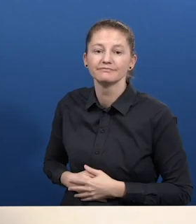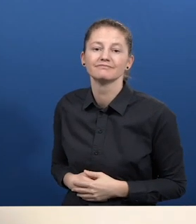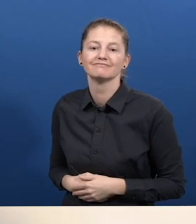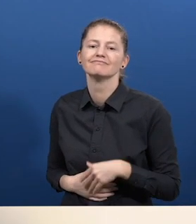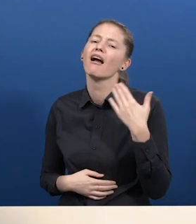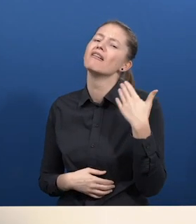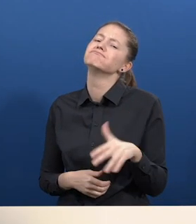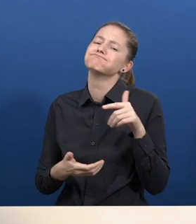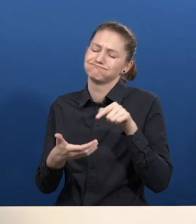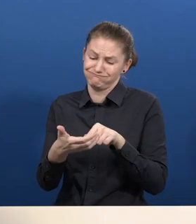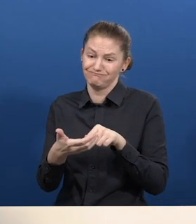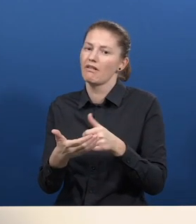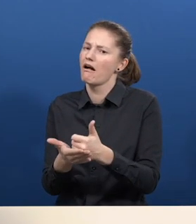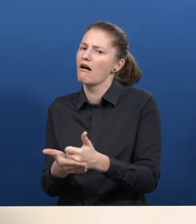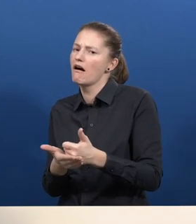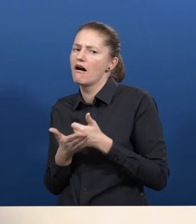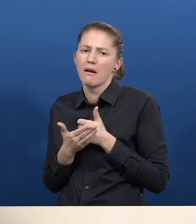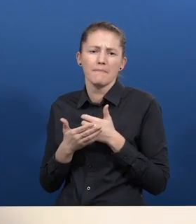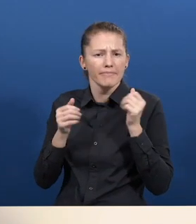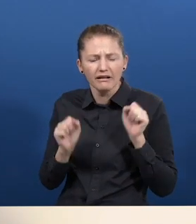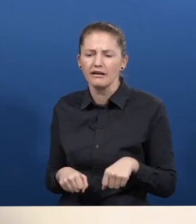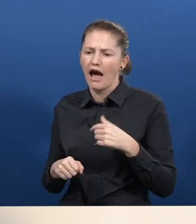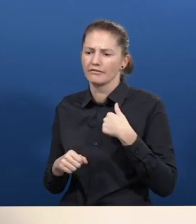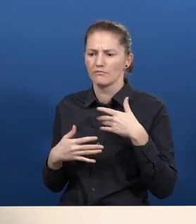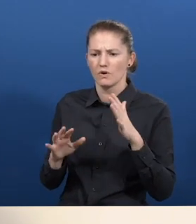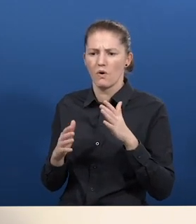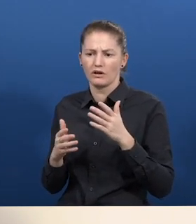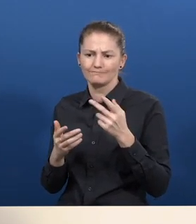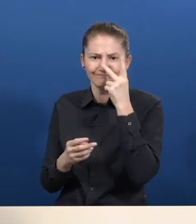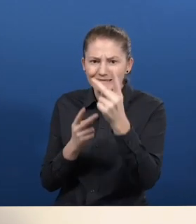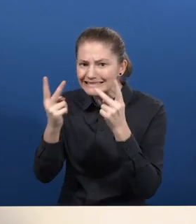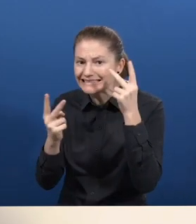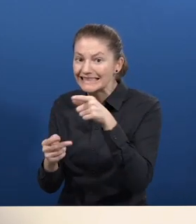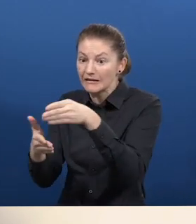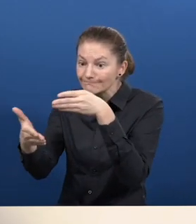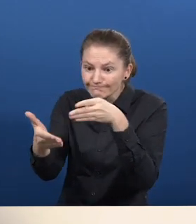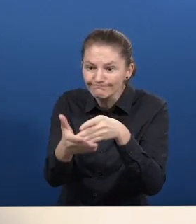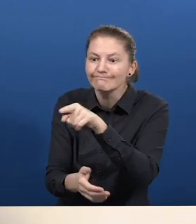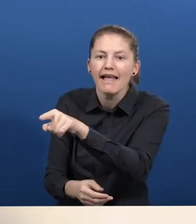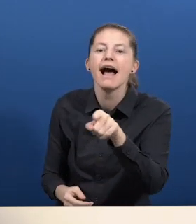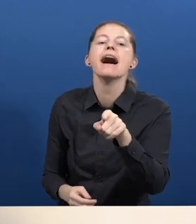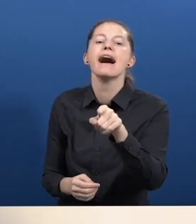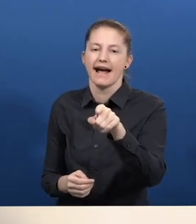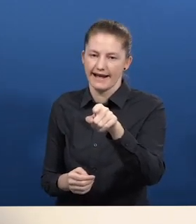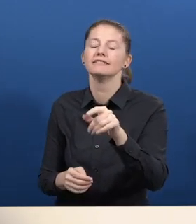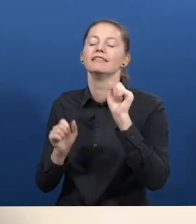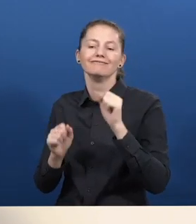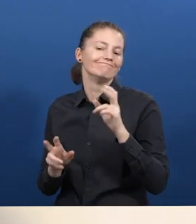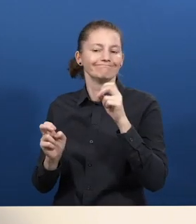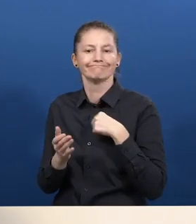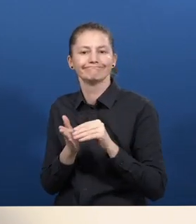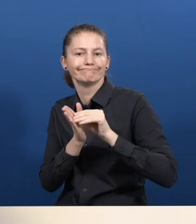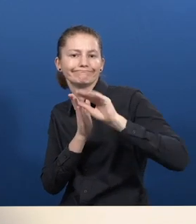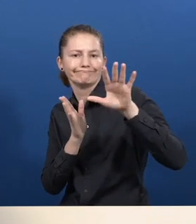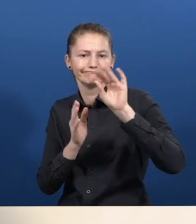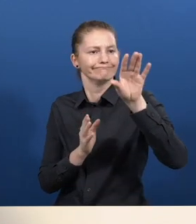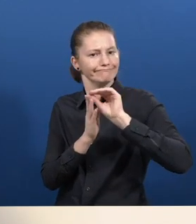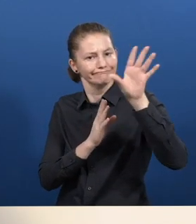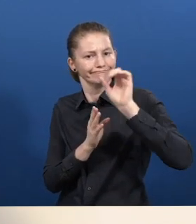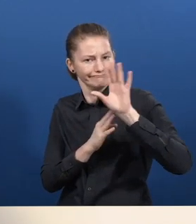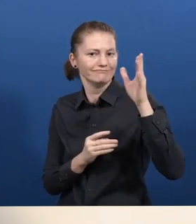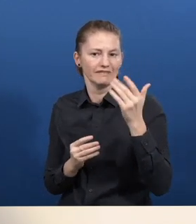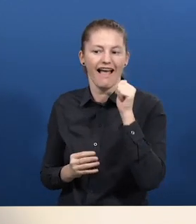This app allows me to show with agility the barriers I encounter in my daily life when